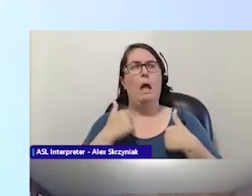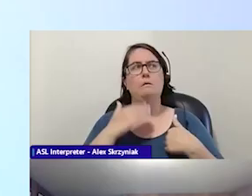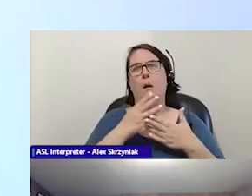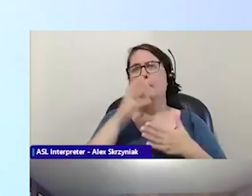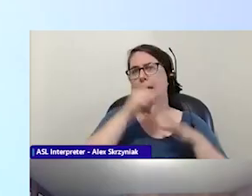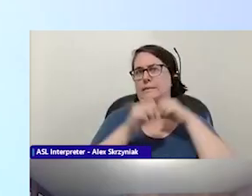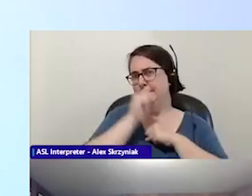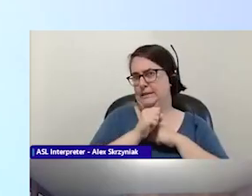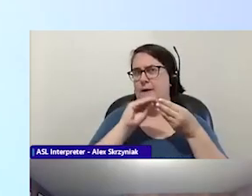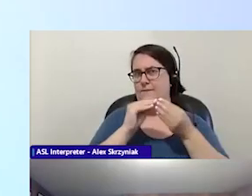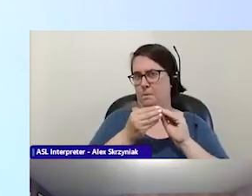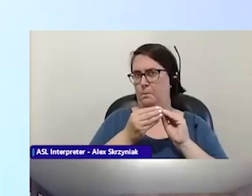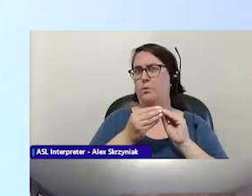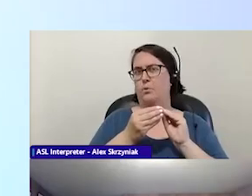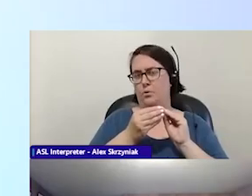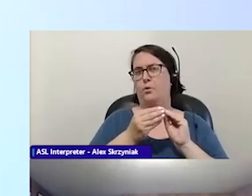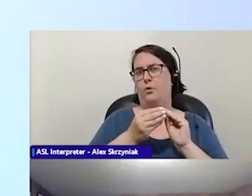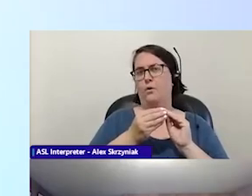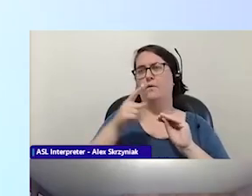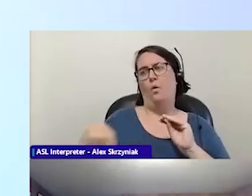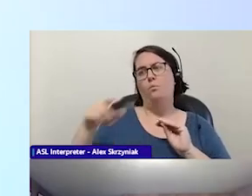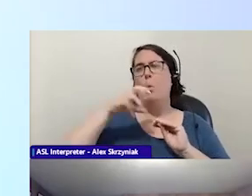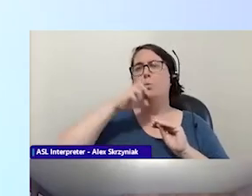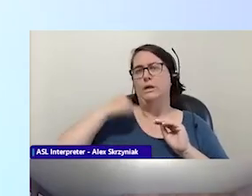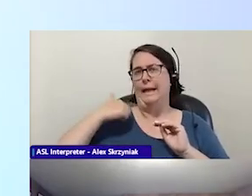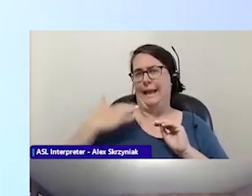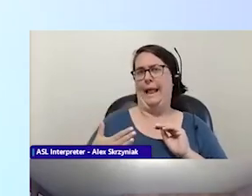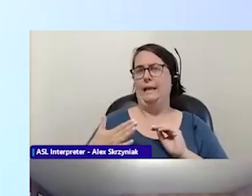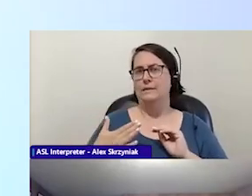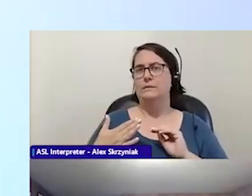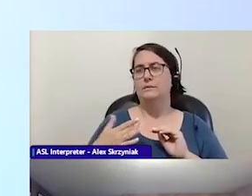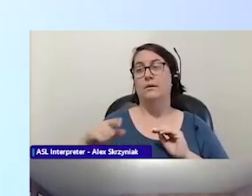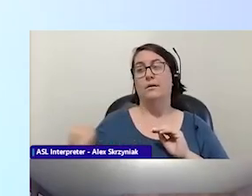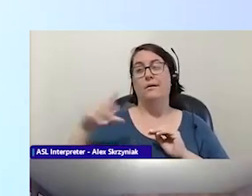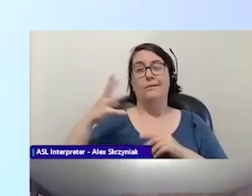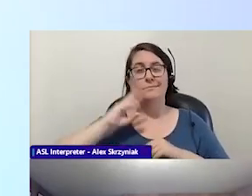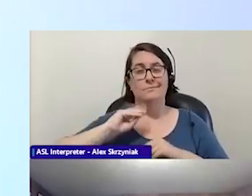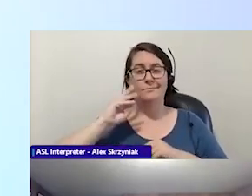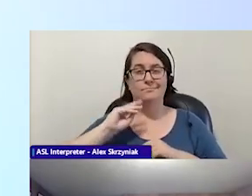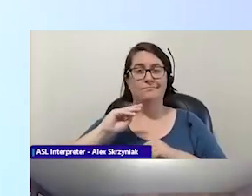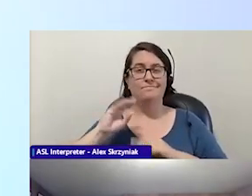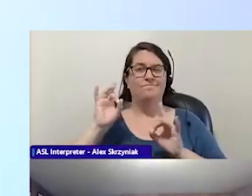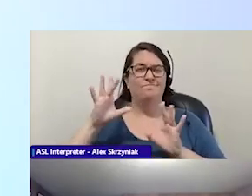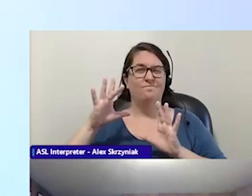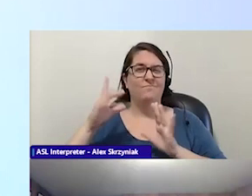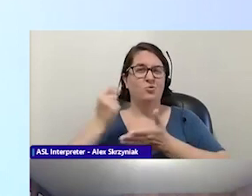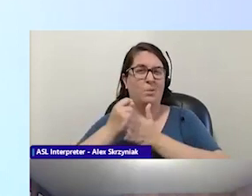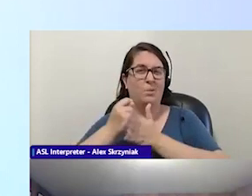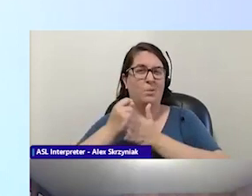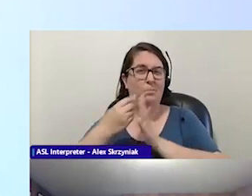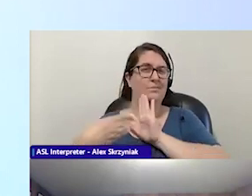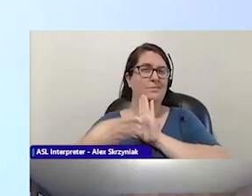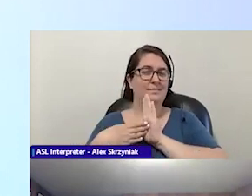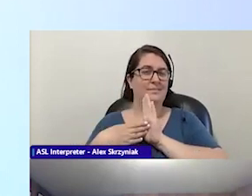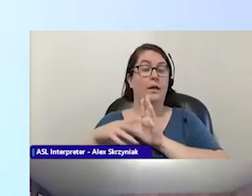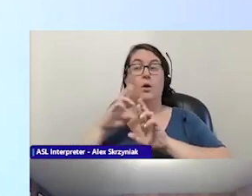the number of Canadian older adults who experienced mistreatment that were reported in